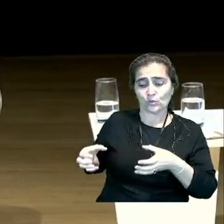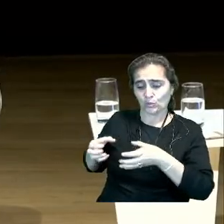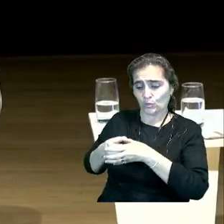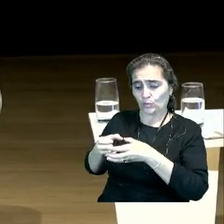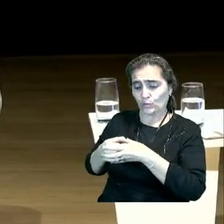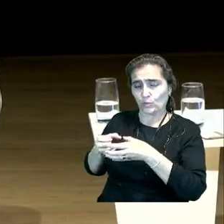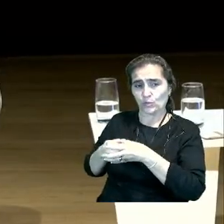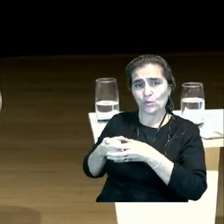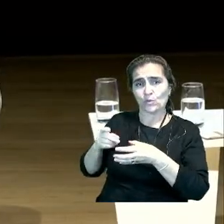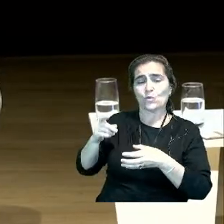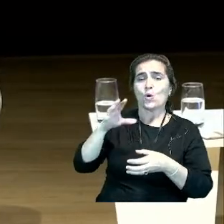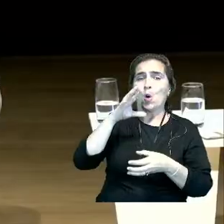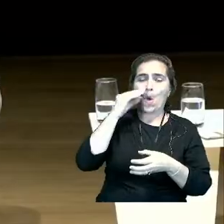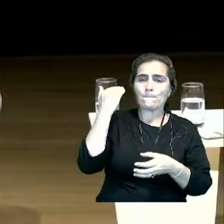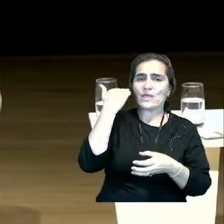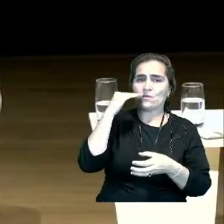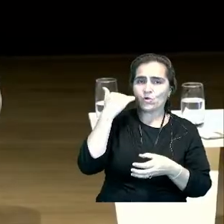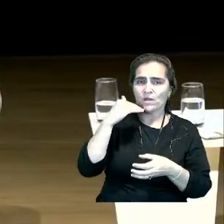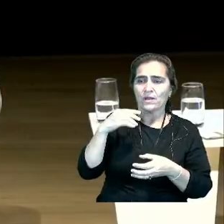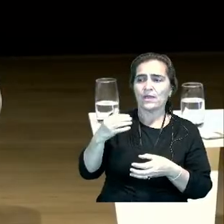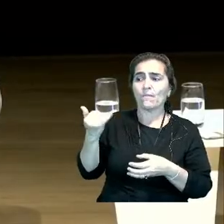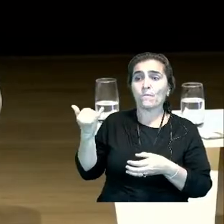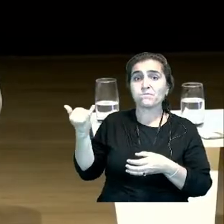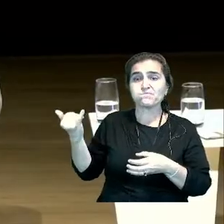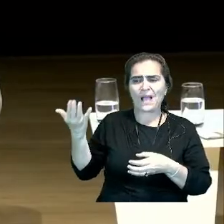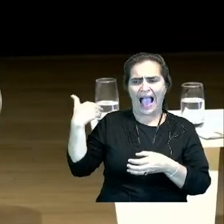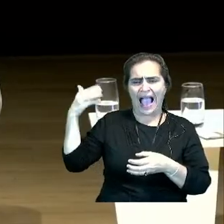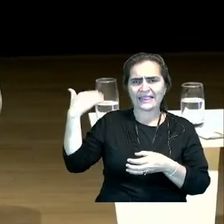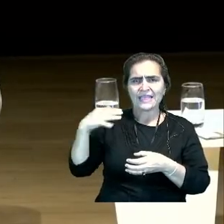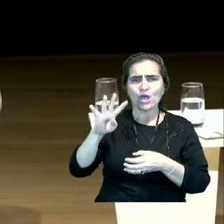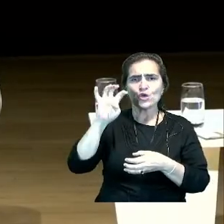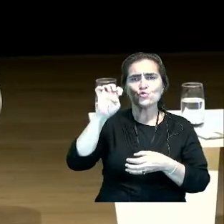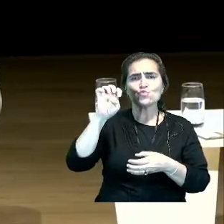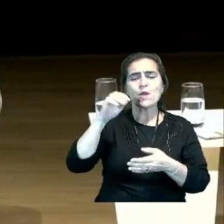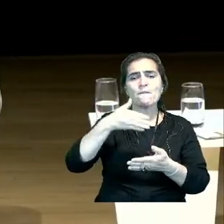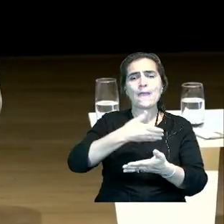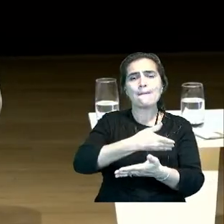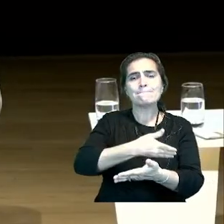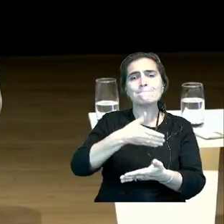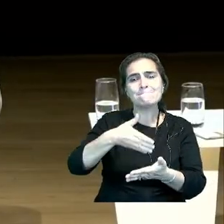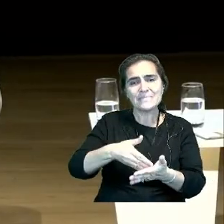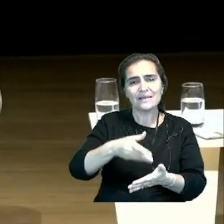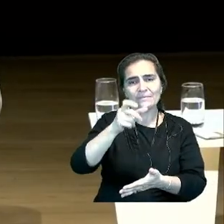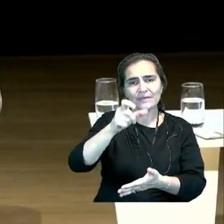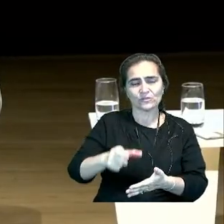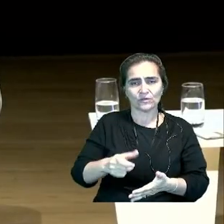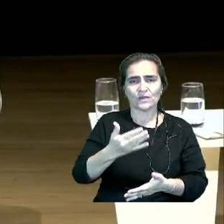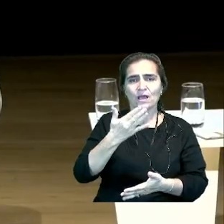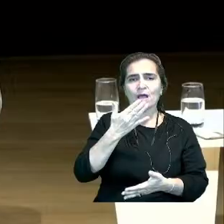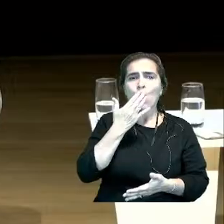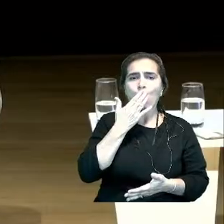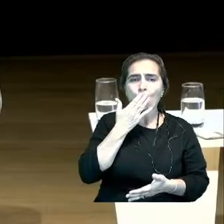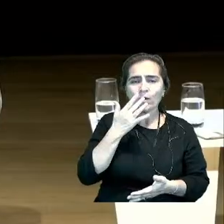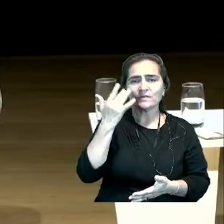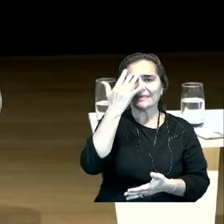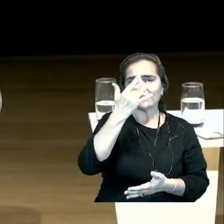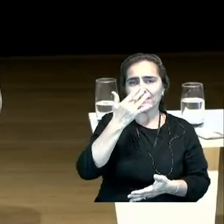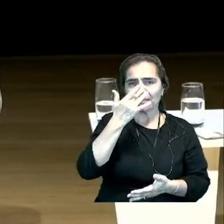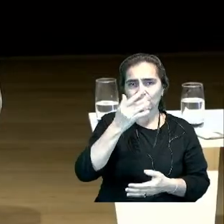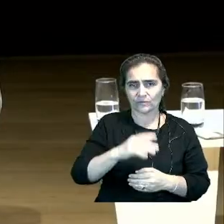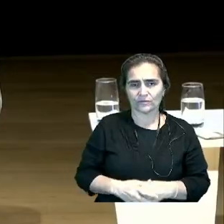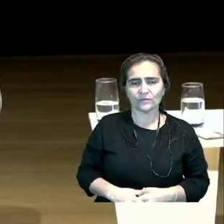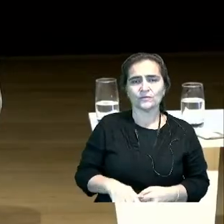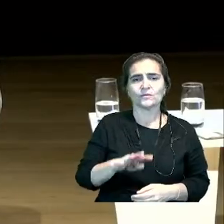masculine energy, where more than 9,000 Black indigenous people live, and we have 956 square kilometers